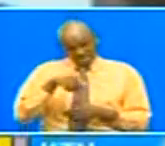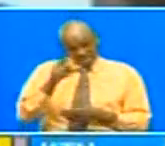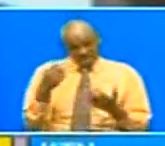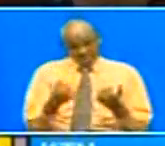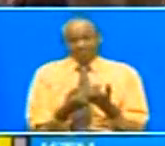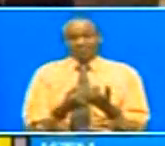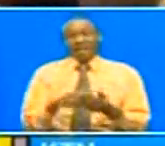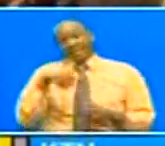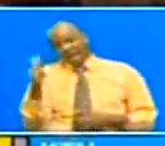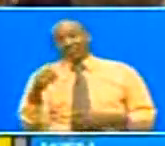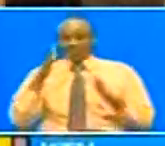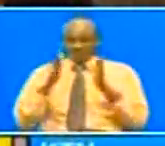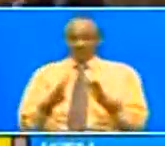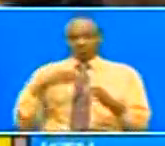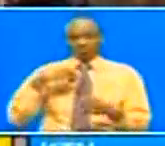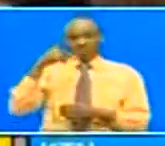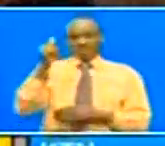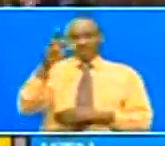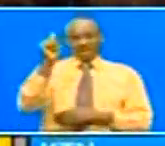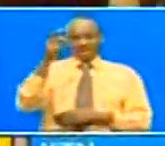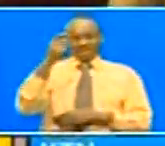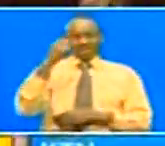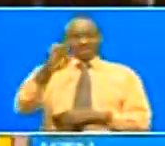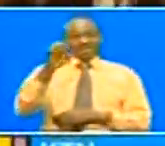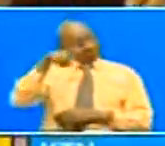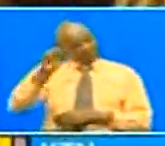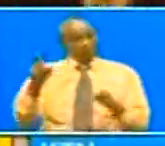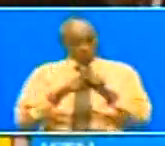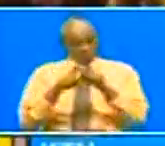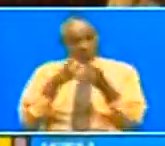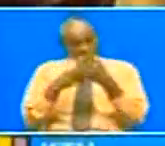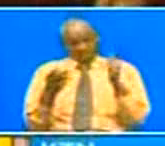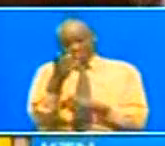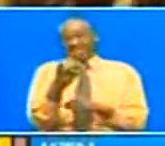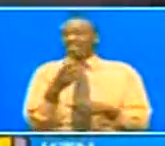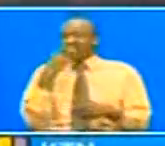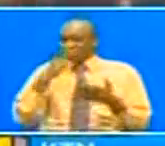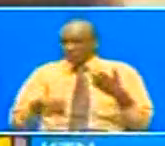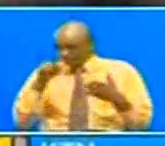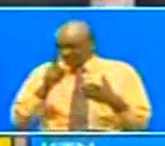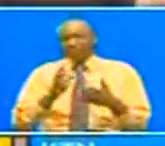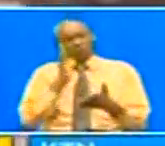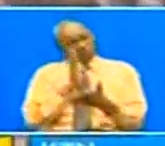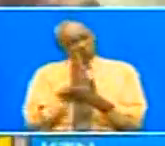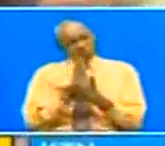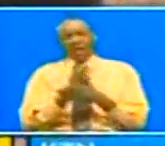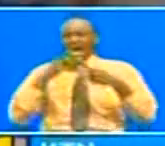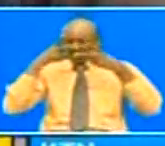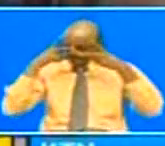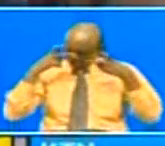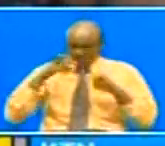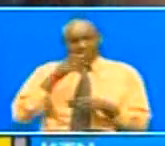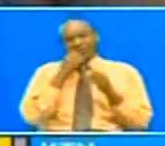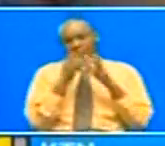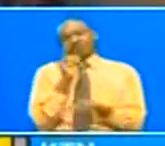Mahad Karate, also known as Abdirahim Mohamed Warsame, are both said to have played a key role in Al-Shabaab's